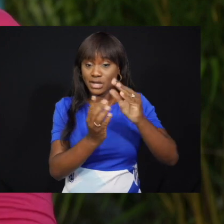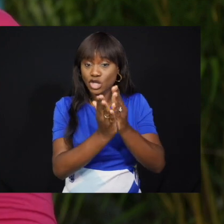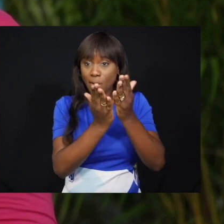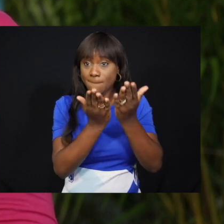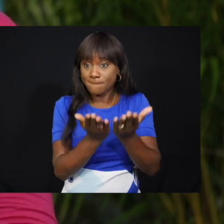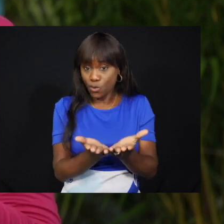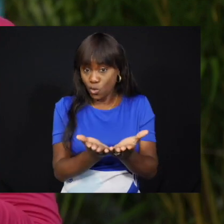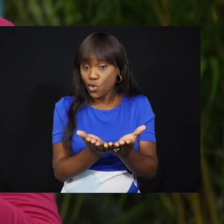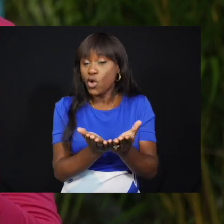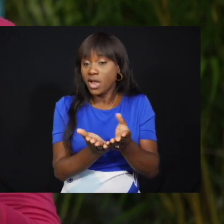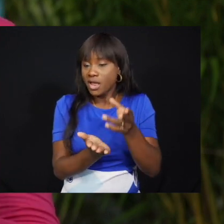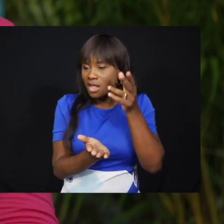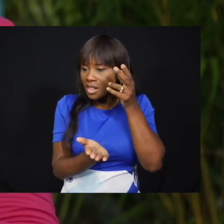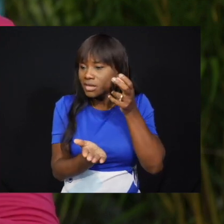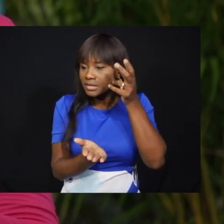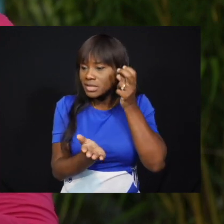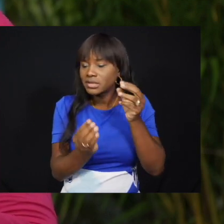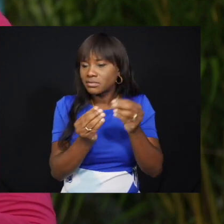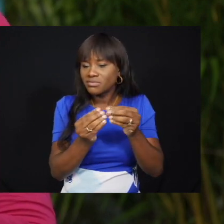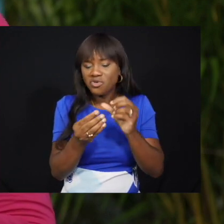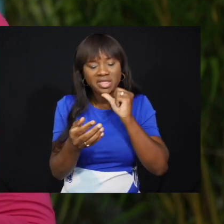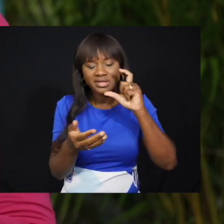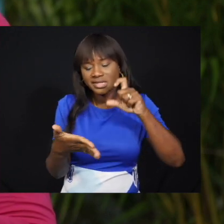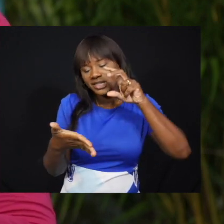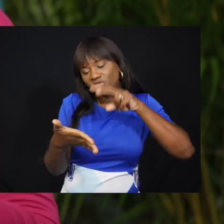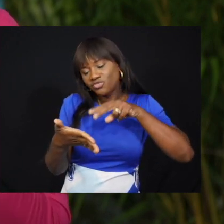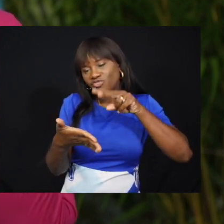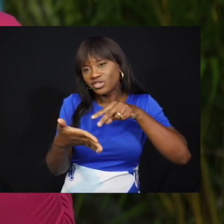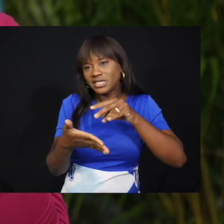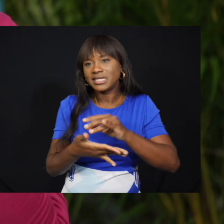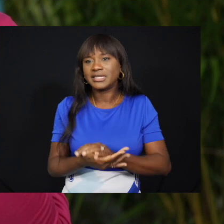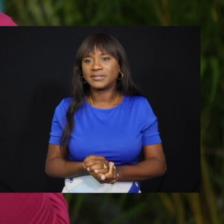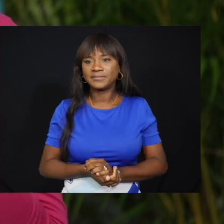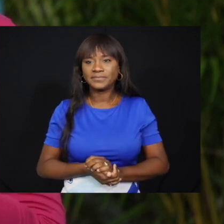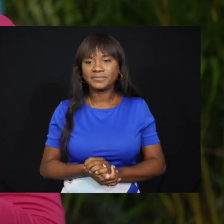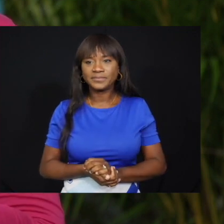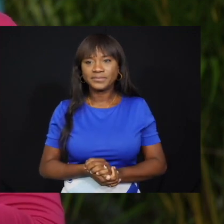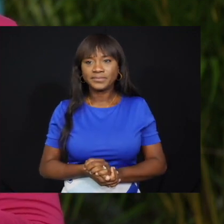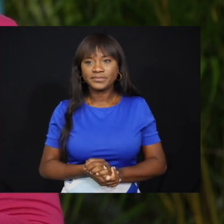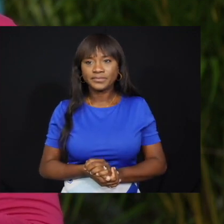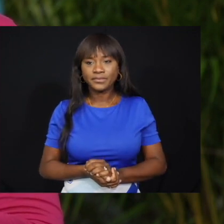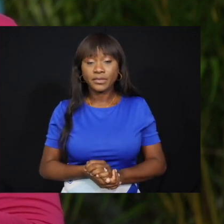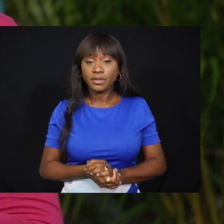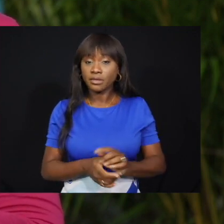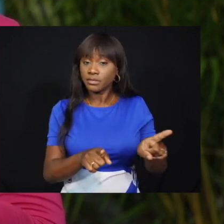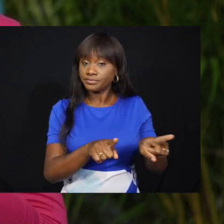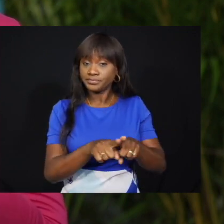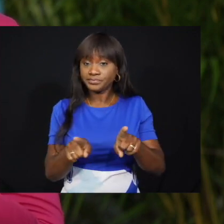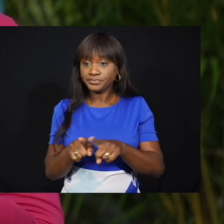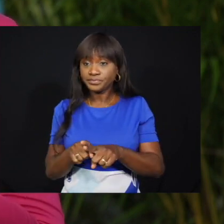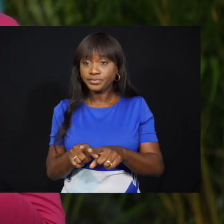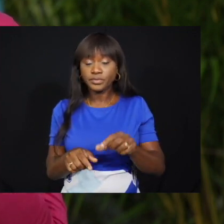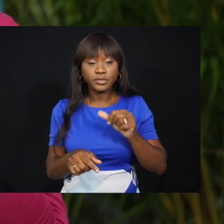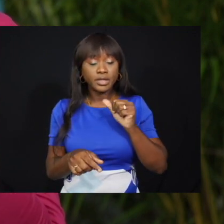those kind of things to them. All this is part of the digital transitioning, and they listen to the things you know they like. But